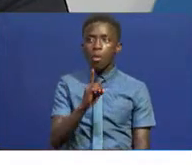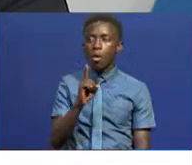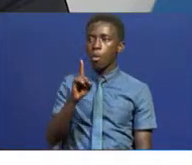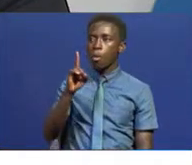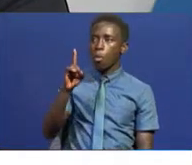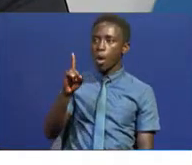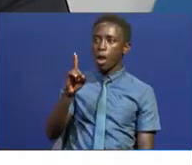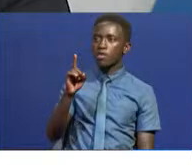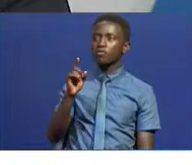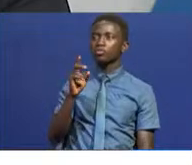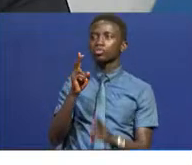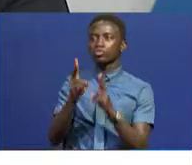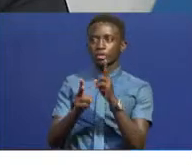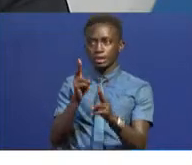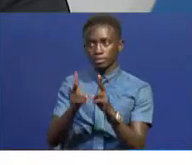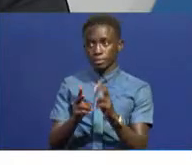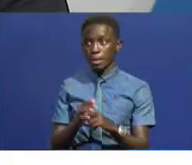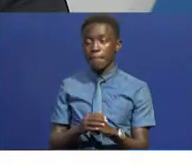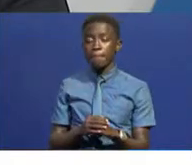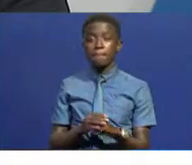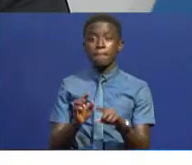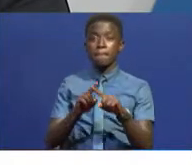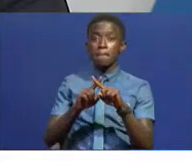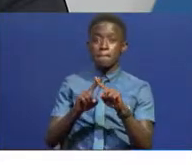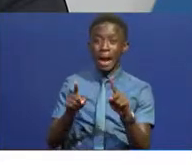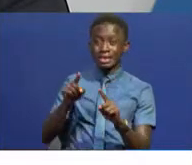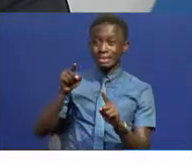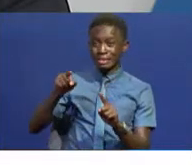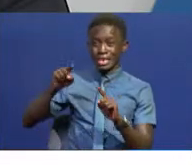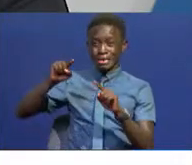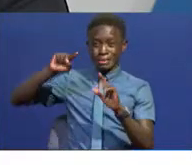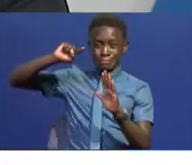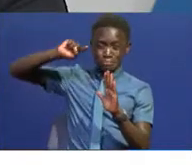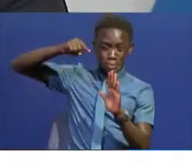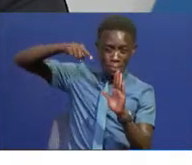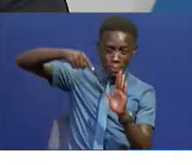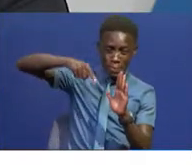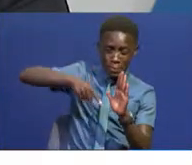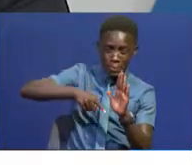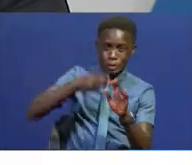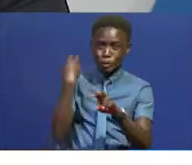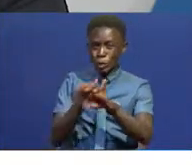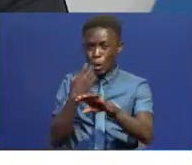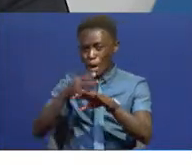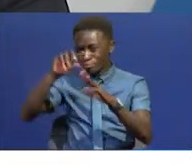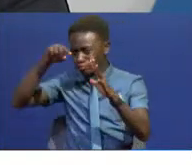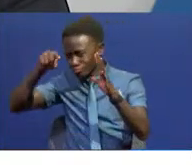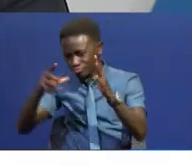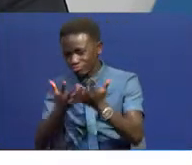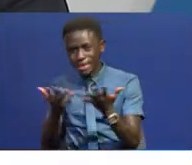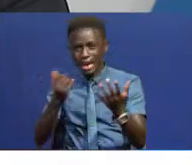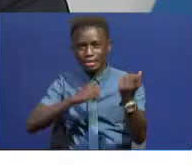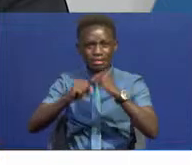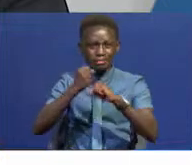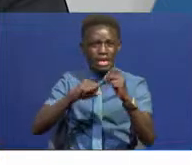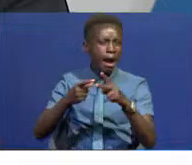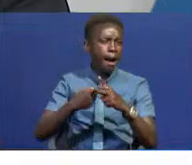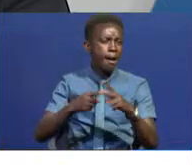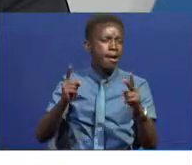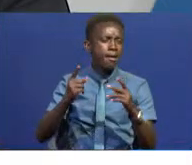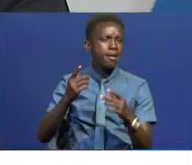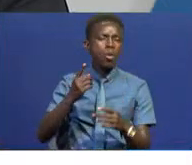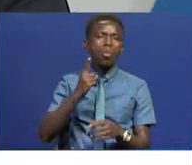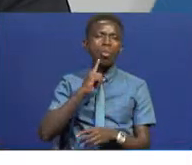2022. Mm-hmm. But mining activities has been happening in this country for the last 120